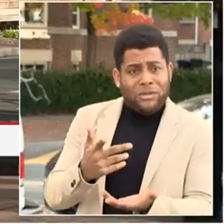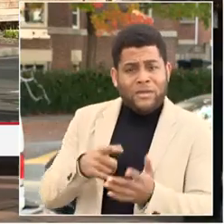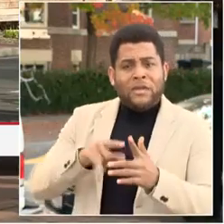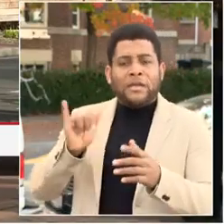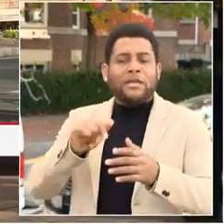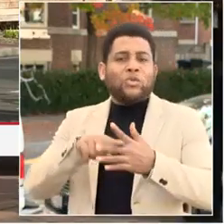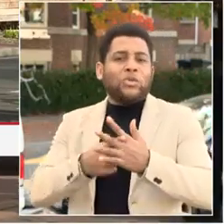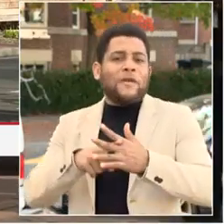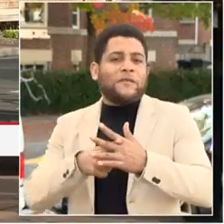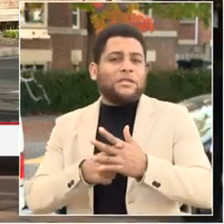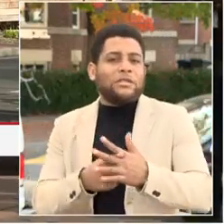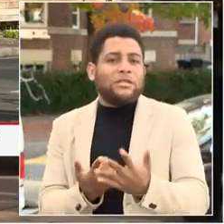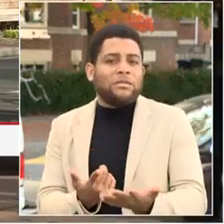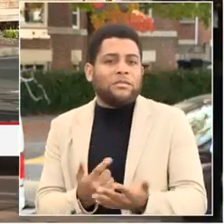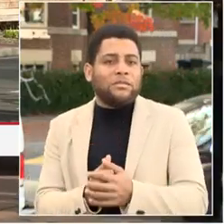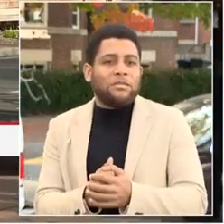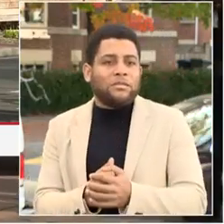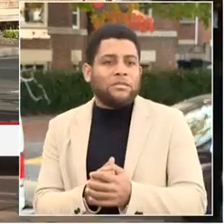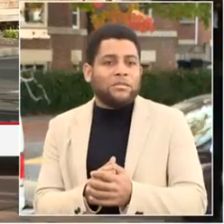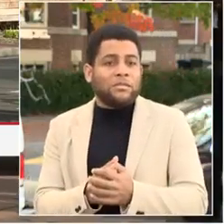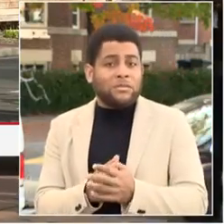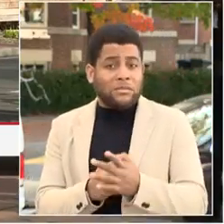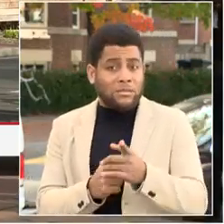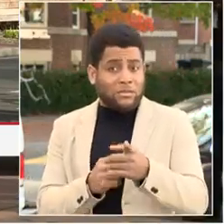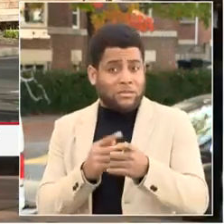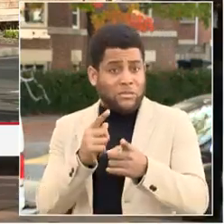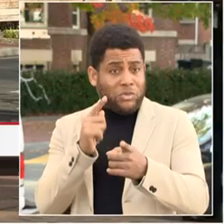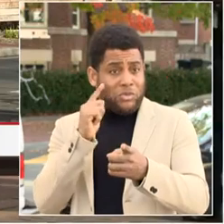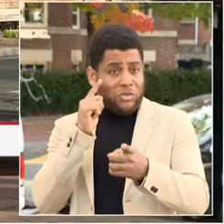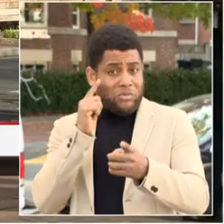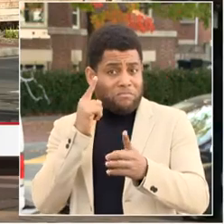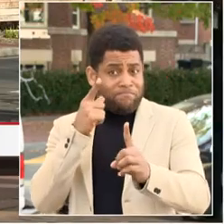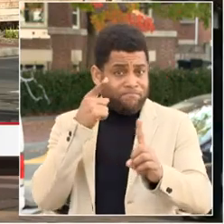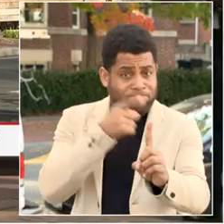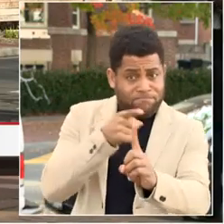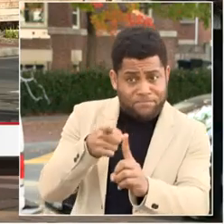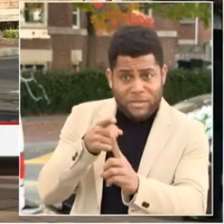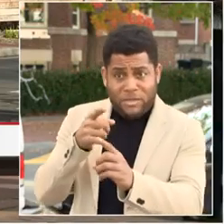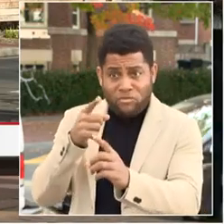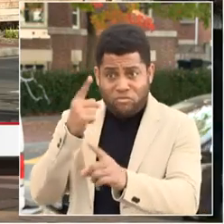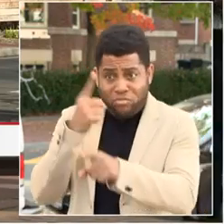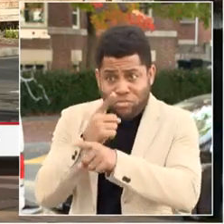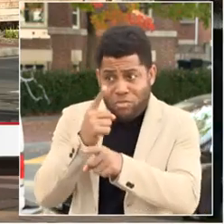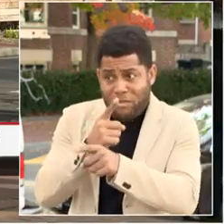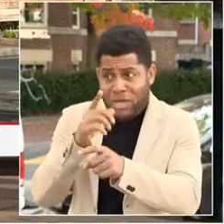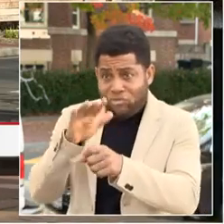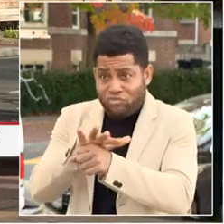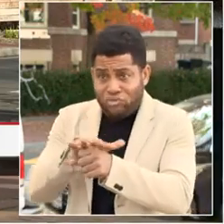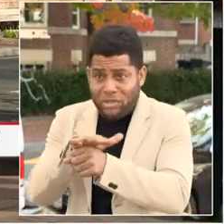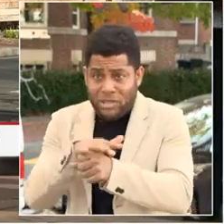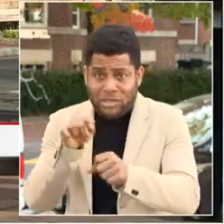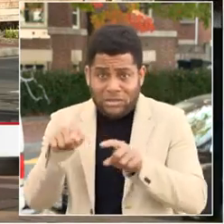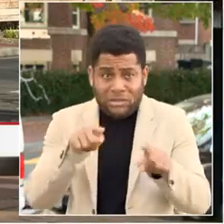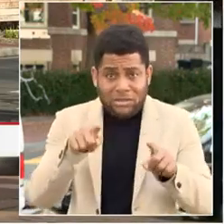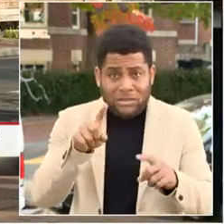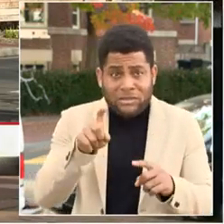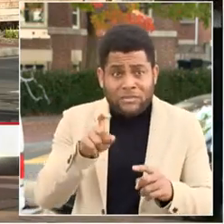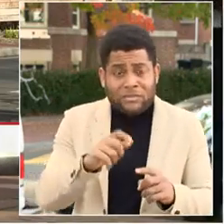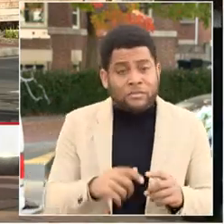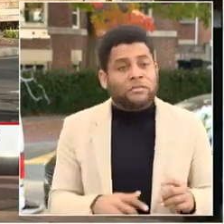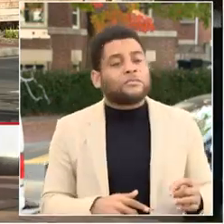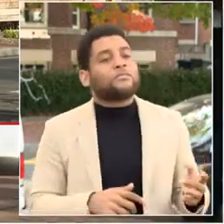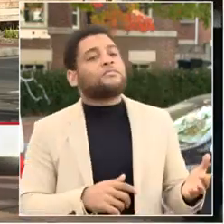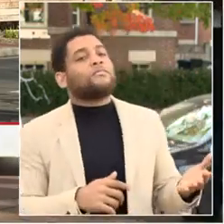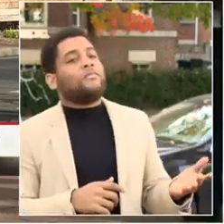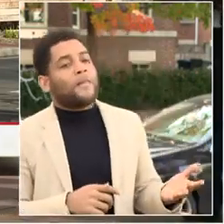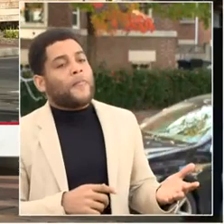been acting. What's going on? Are you targeting the right areas? We're looking at that on a weekly basis, at least twice a week. We look at the